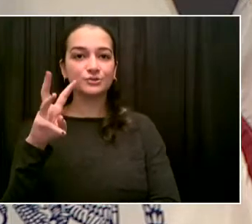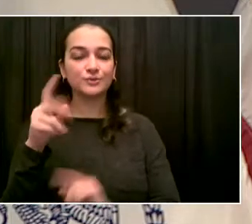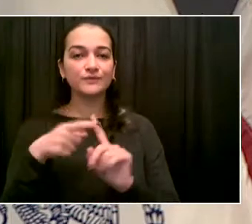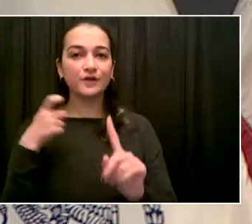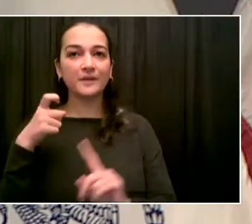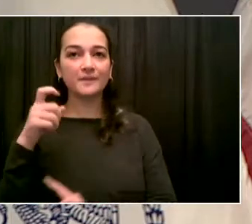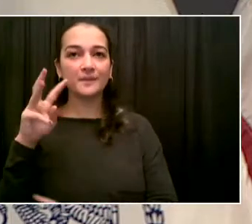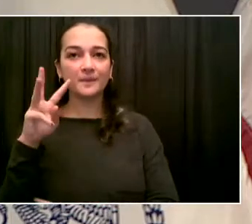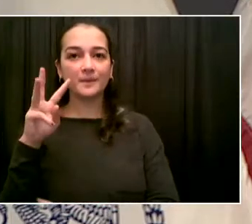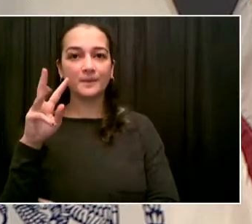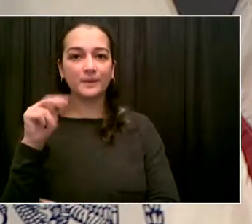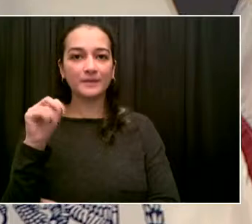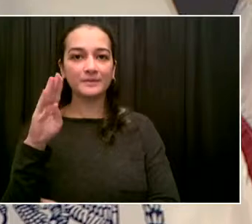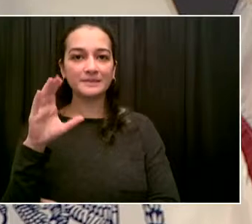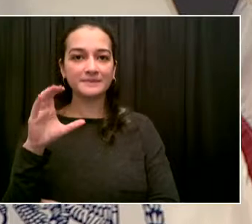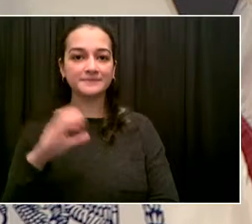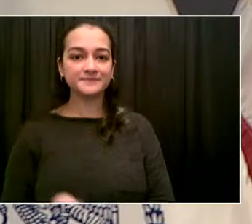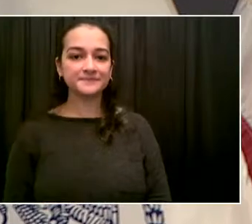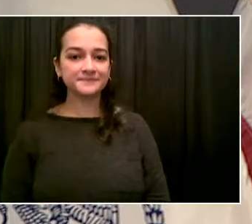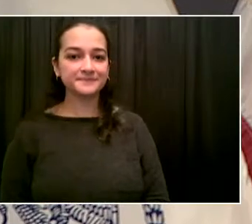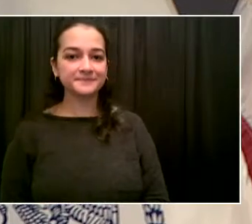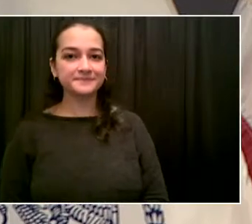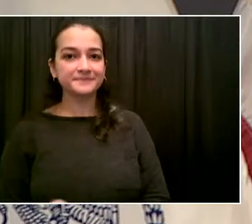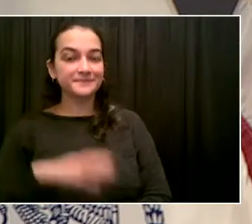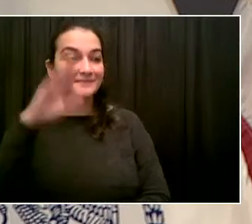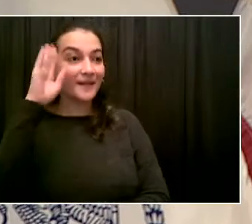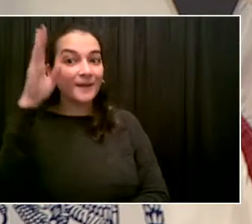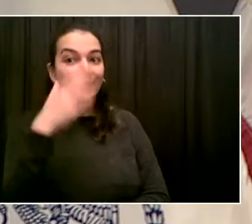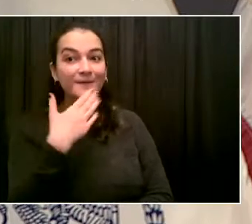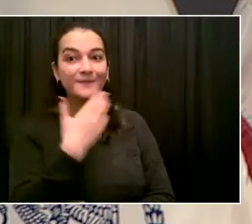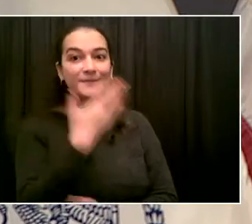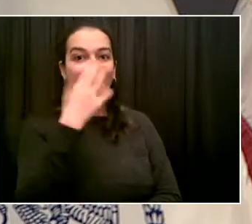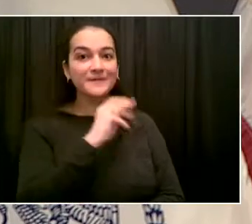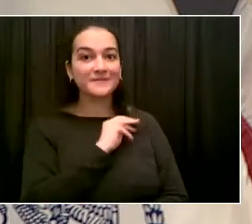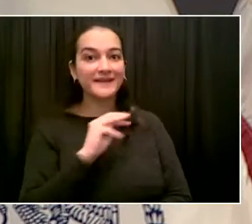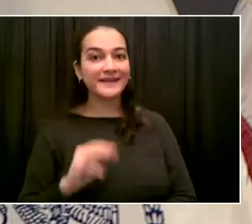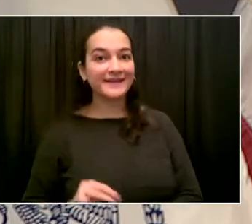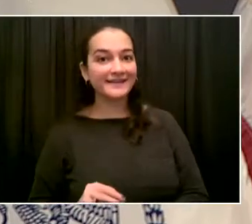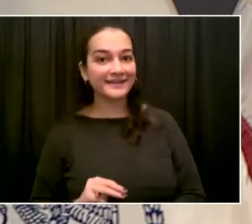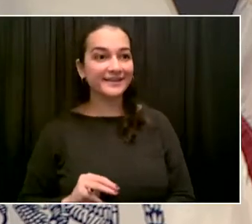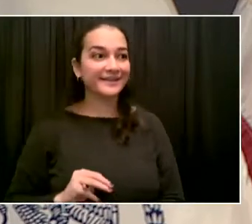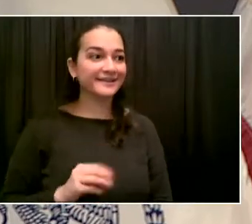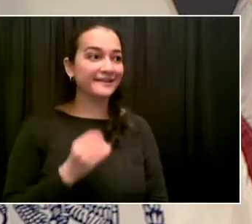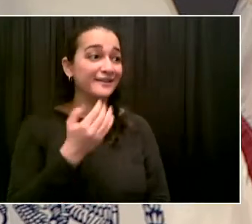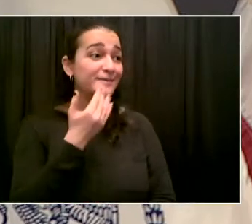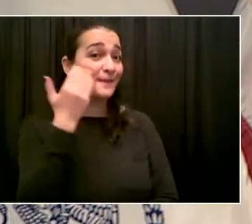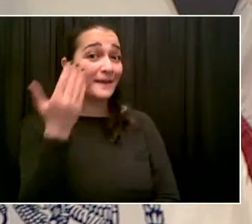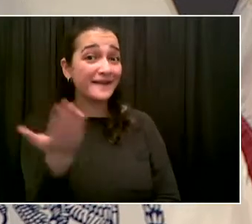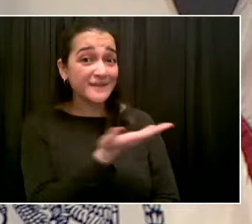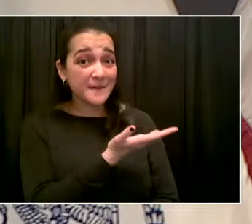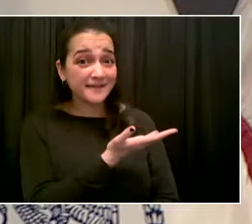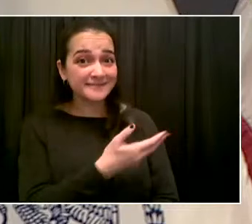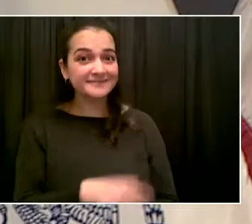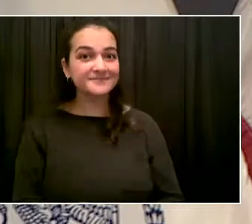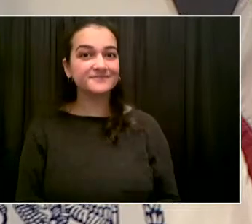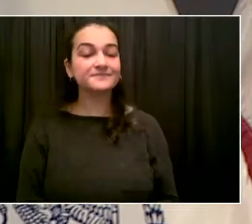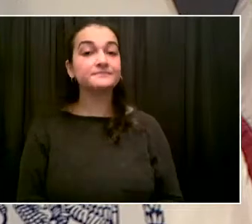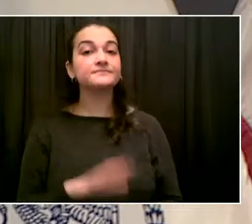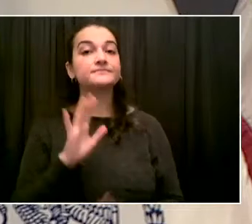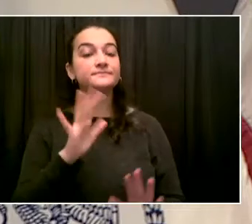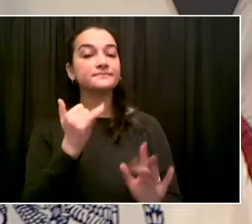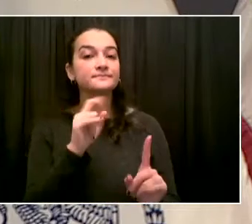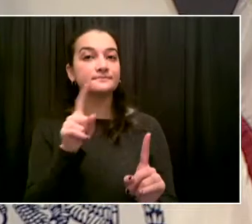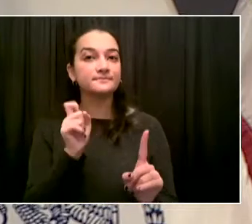Good morning, Mr. Mayor, and everyone on the call. If you keep up the pace that you announced today of about 4,000 to